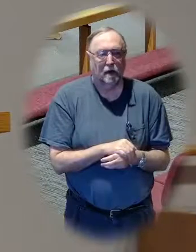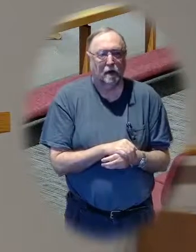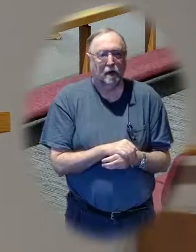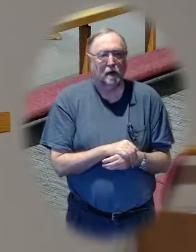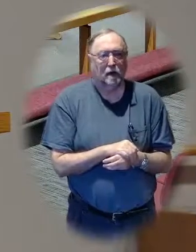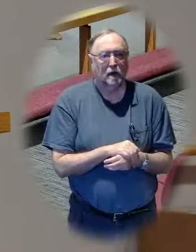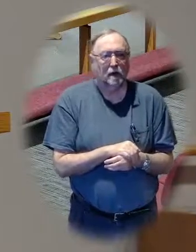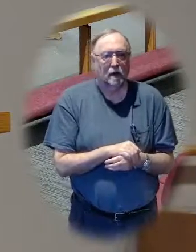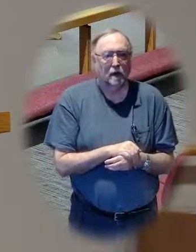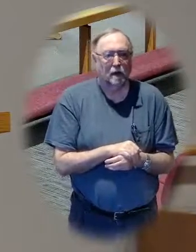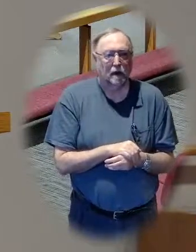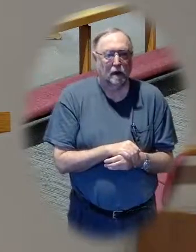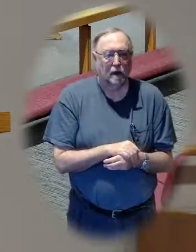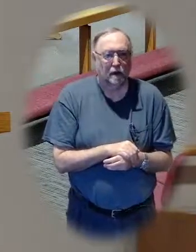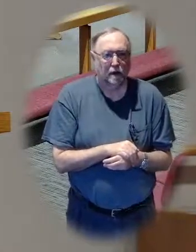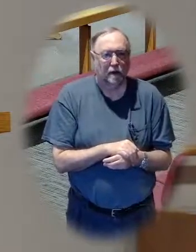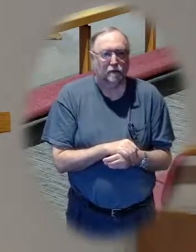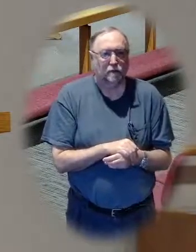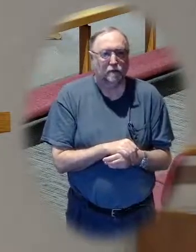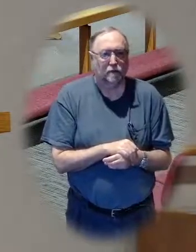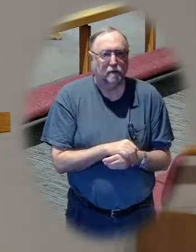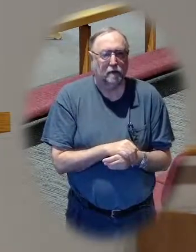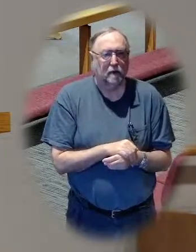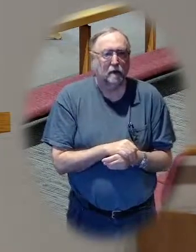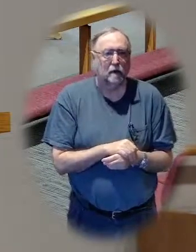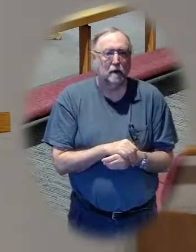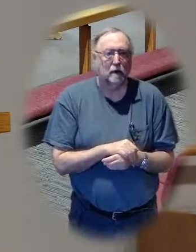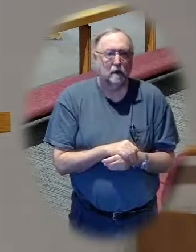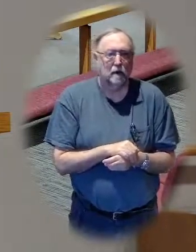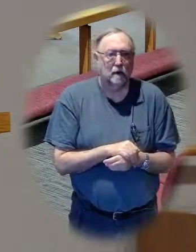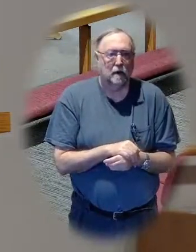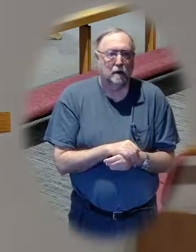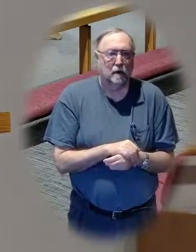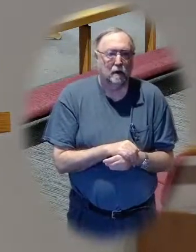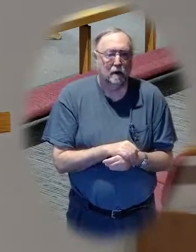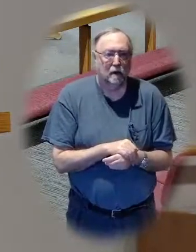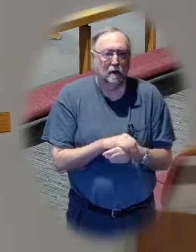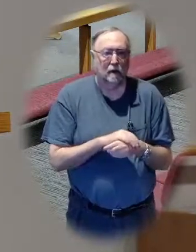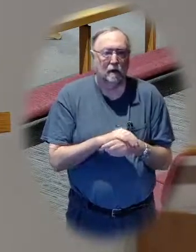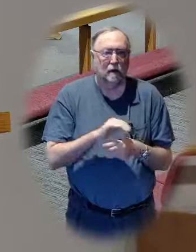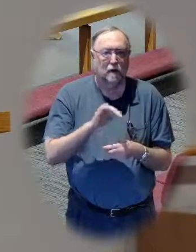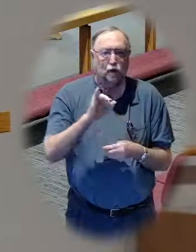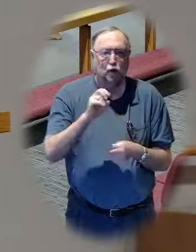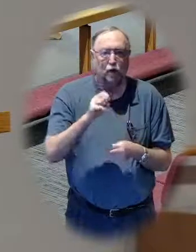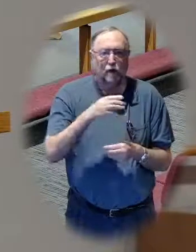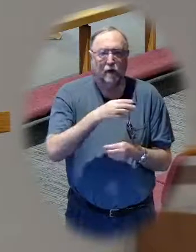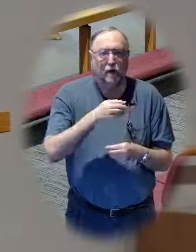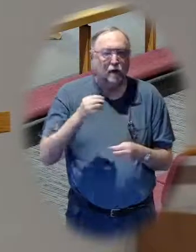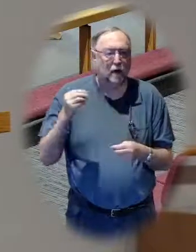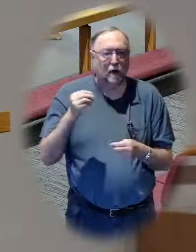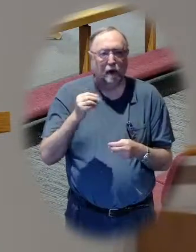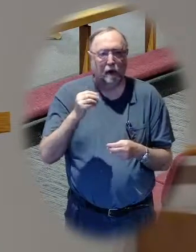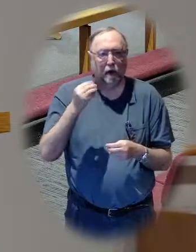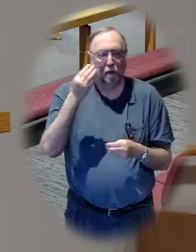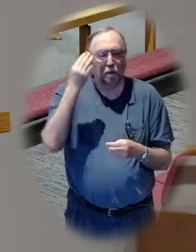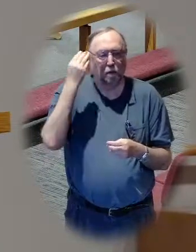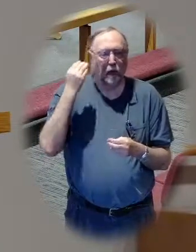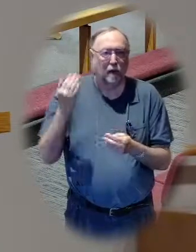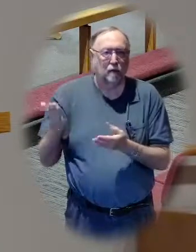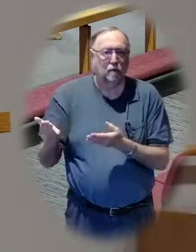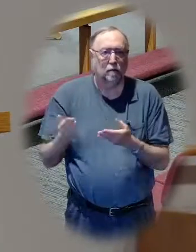And perhaps it's a great honor, irony when Joseph and Mary bring Jesus into the temple to